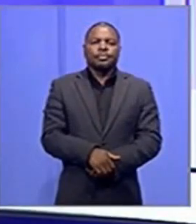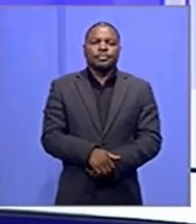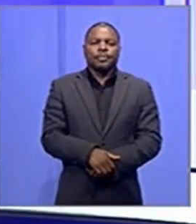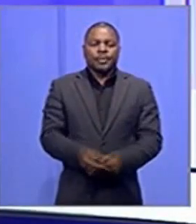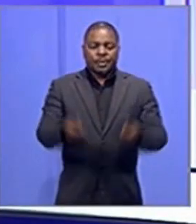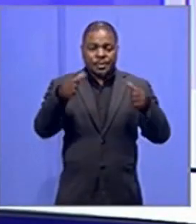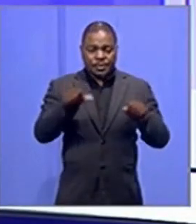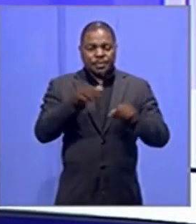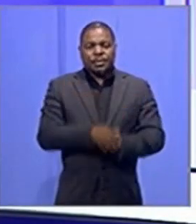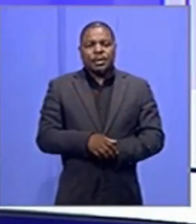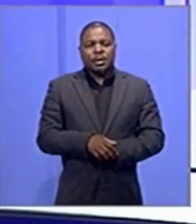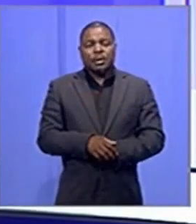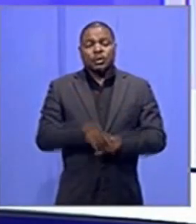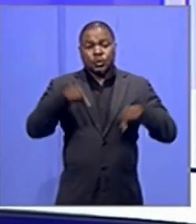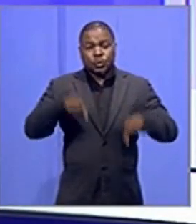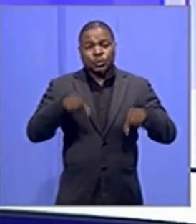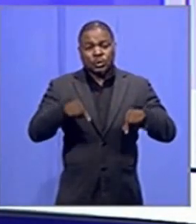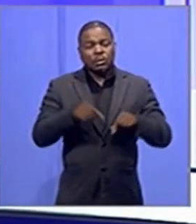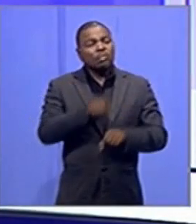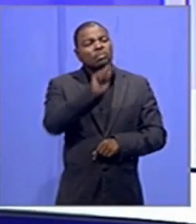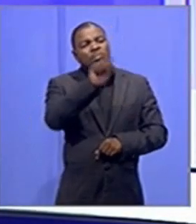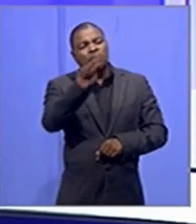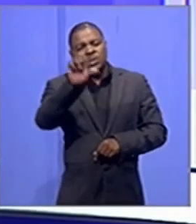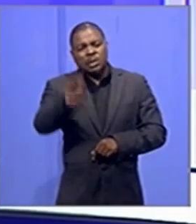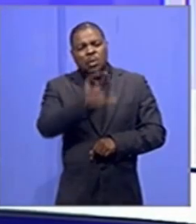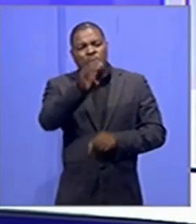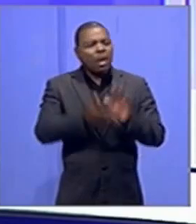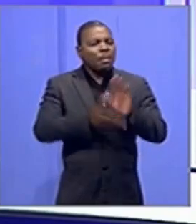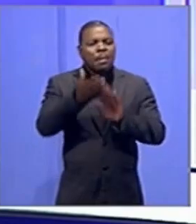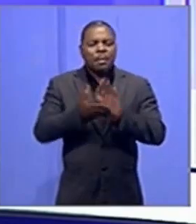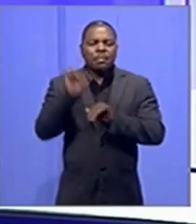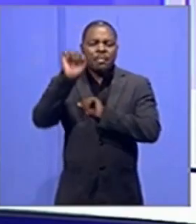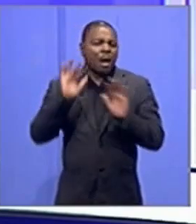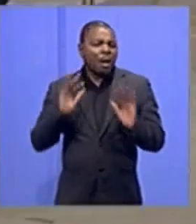Pele a re lekoleng gore letšatši le le sebediswang dikarolong tše dingwe tša naga.